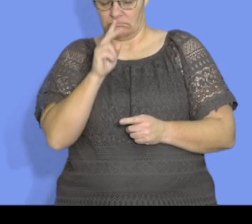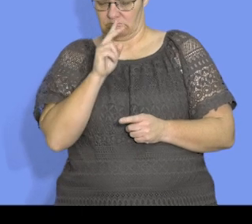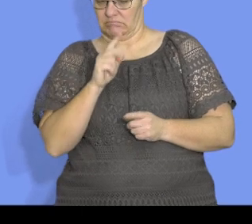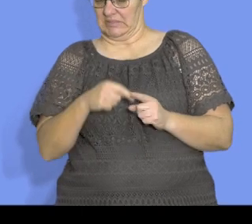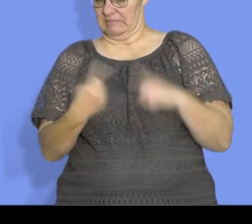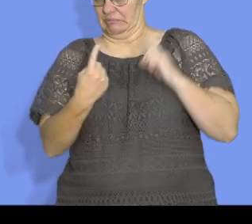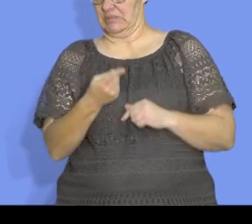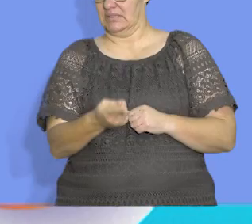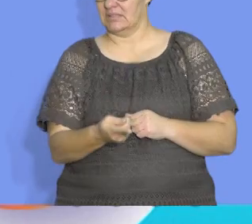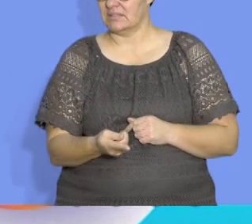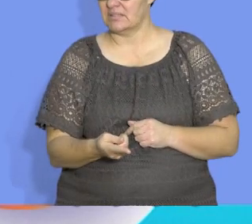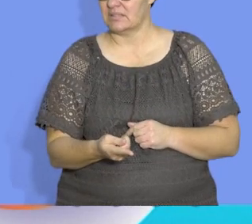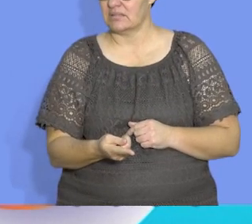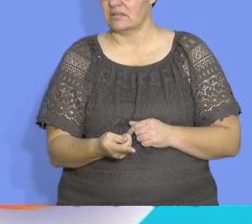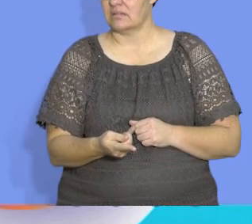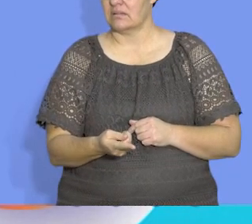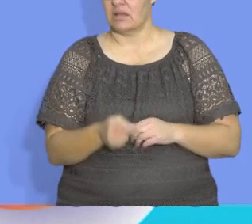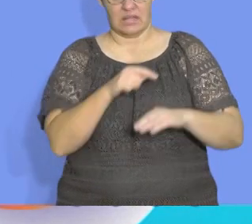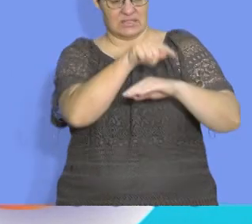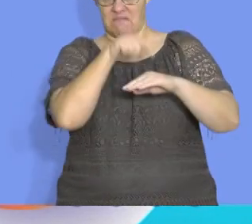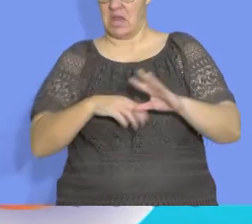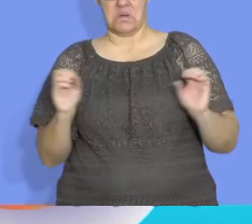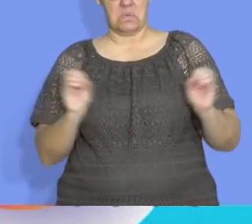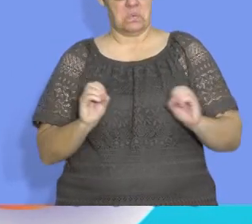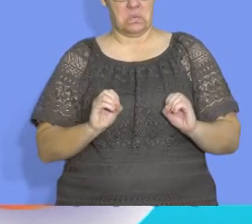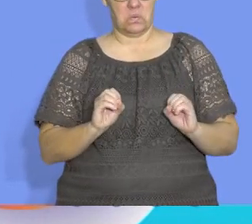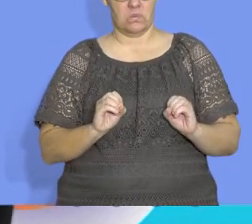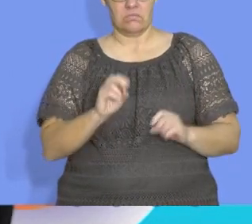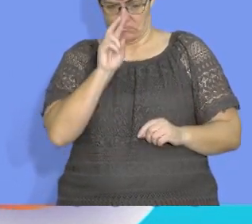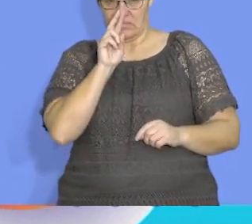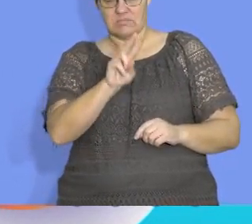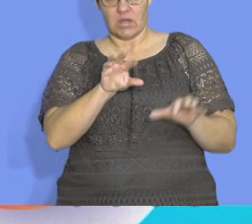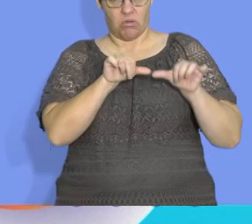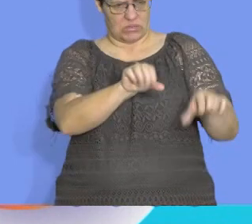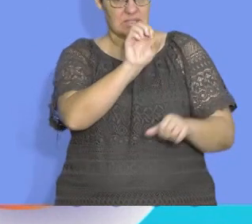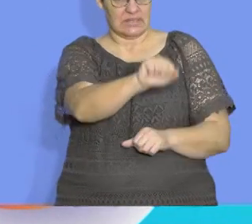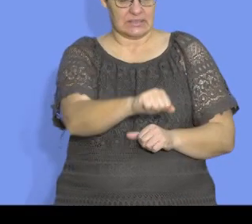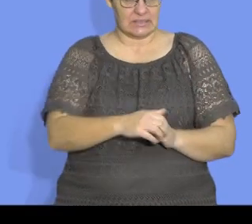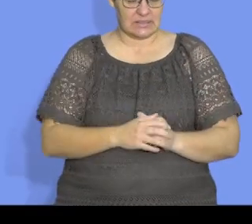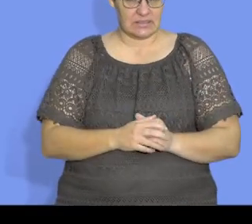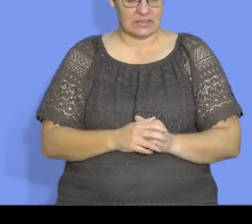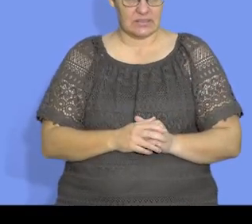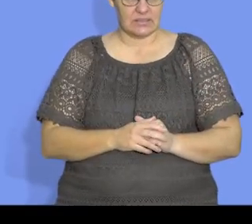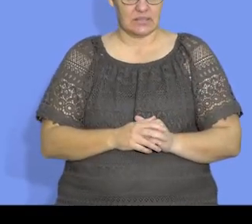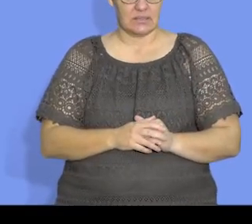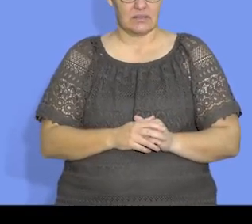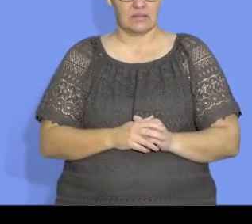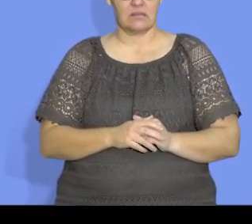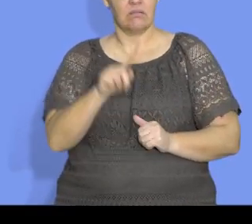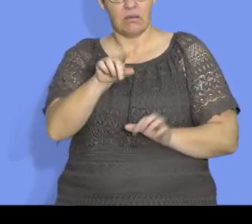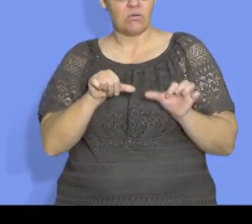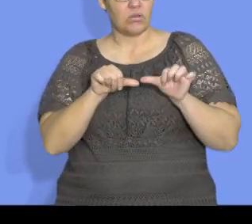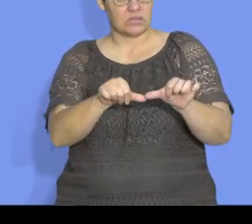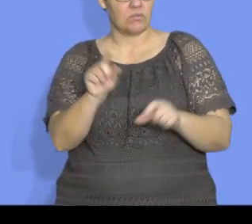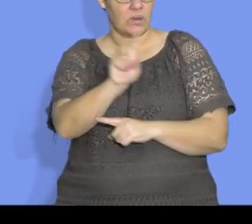little different. We don't see a division sign. We see a constant. Yeah, we've got a constant again, and